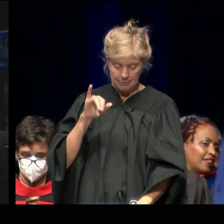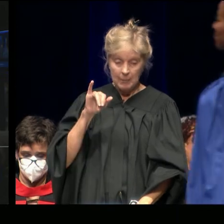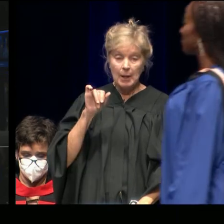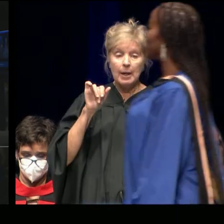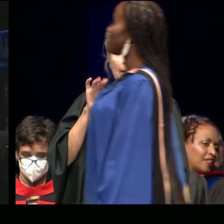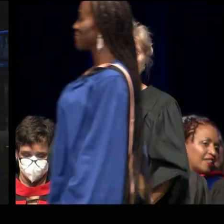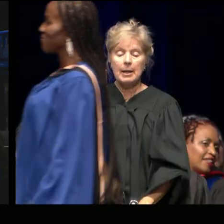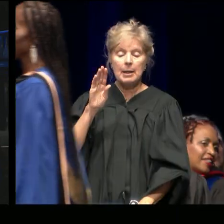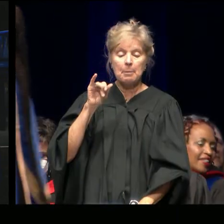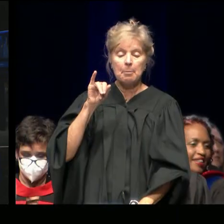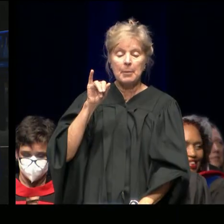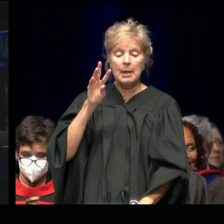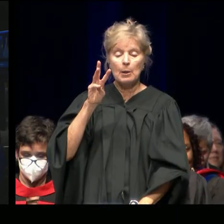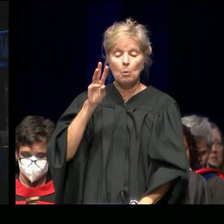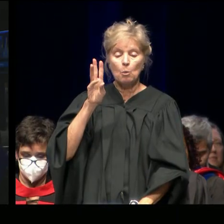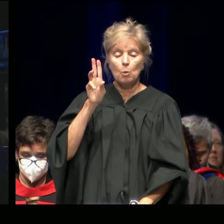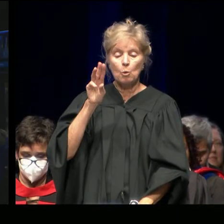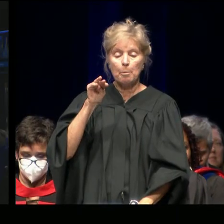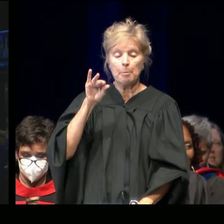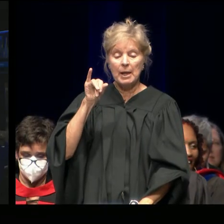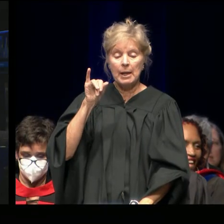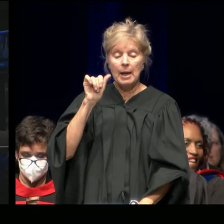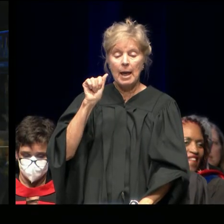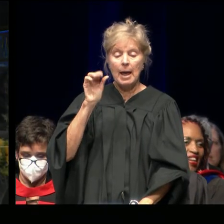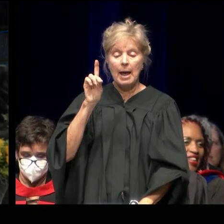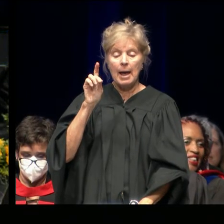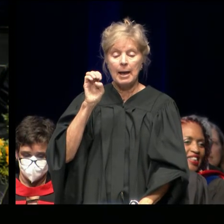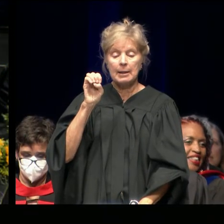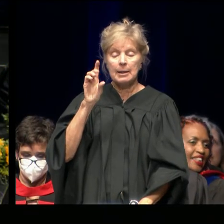Ibiwumi Adedokun.